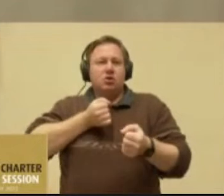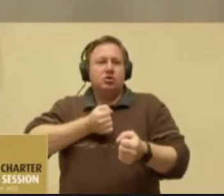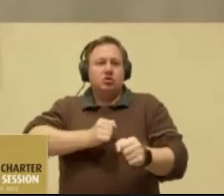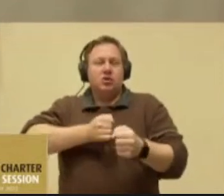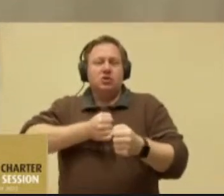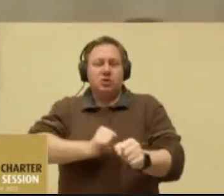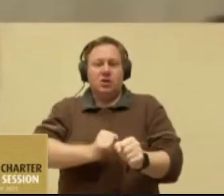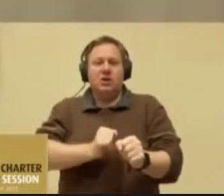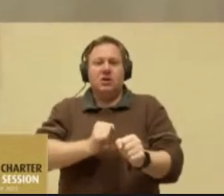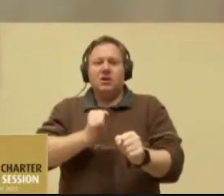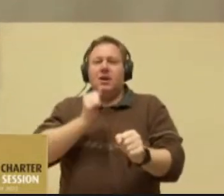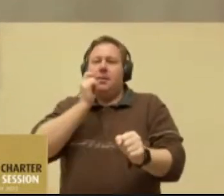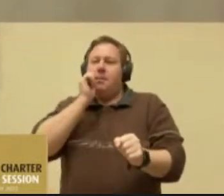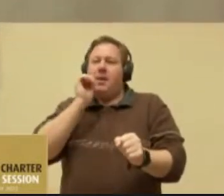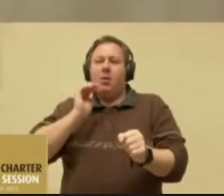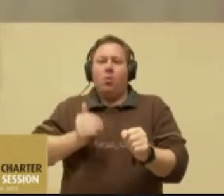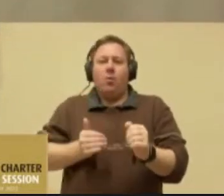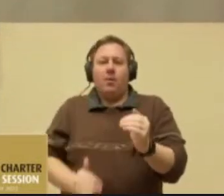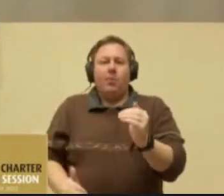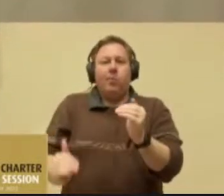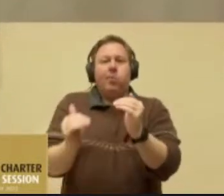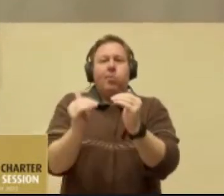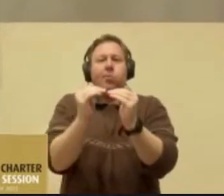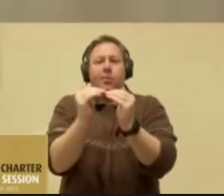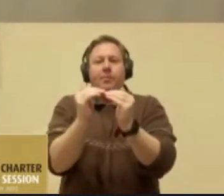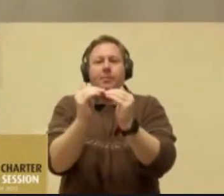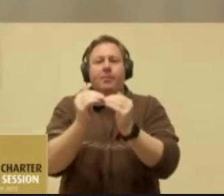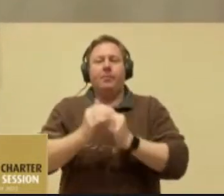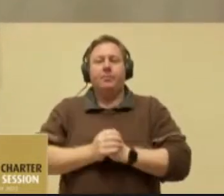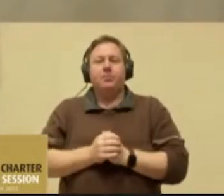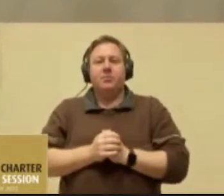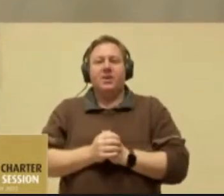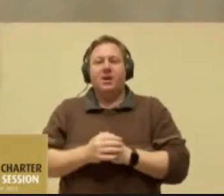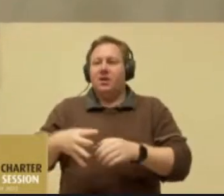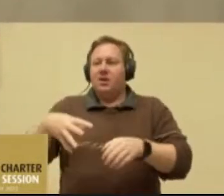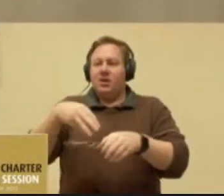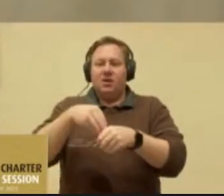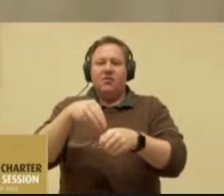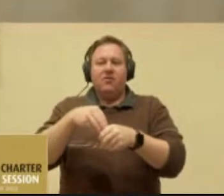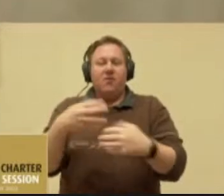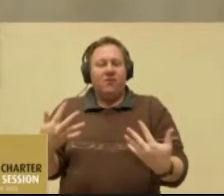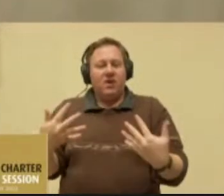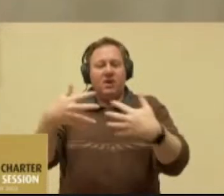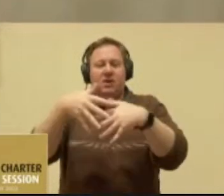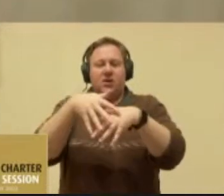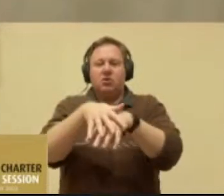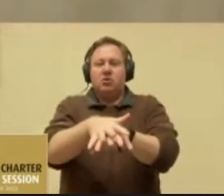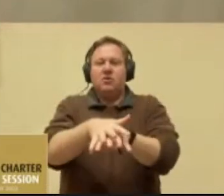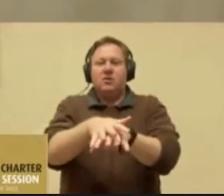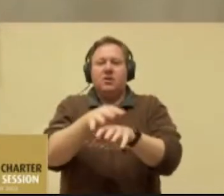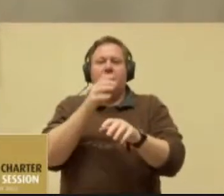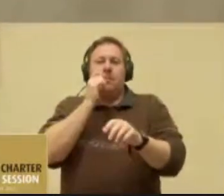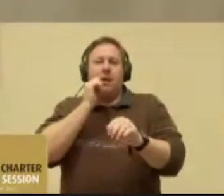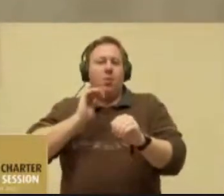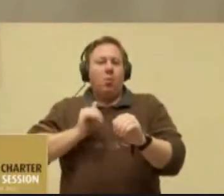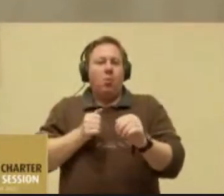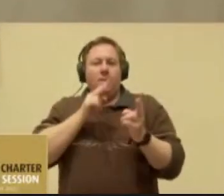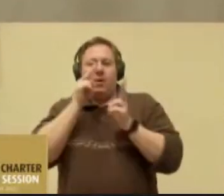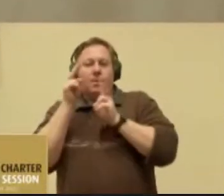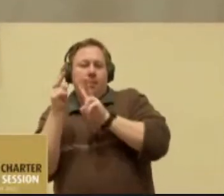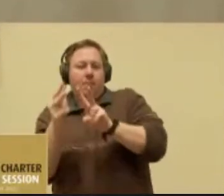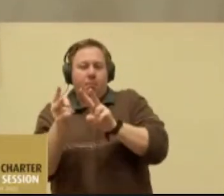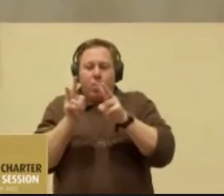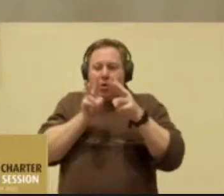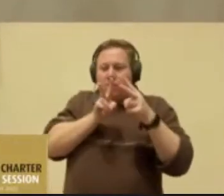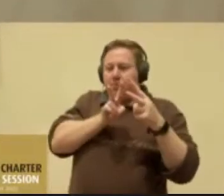realizing gender equality it involves the integration of gender perspective into